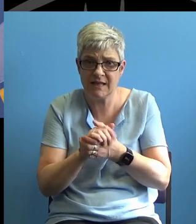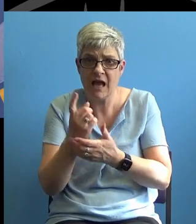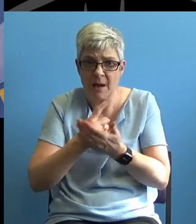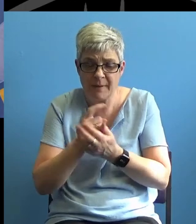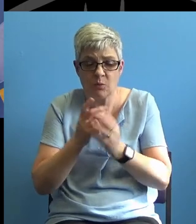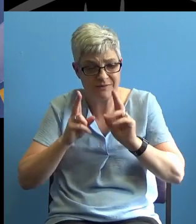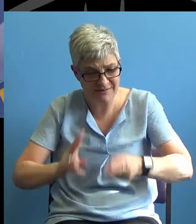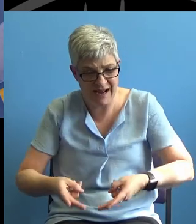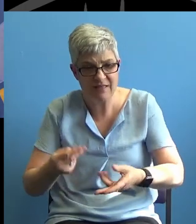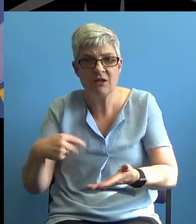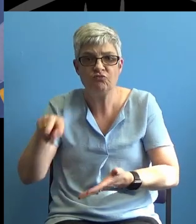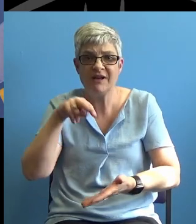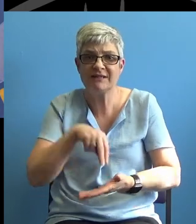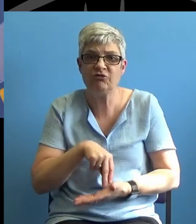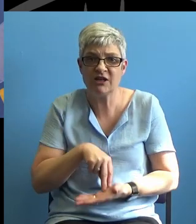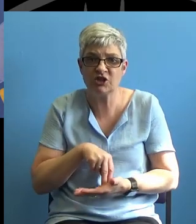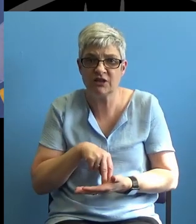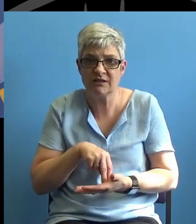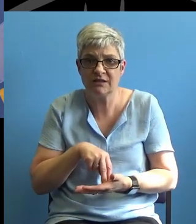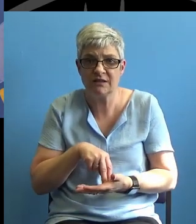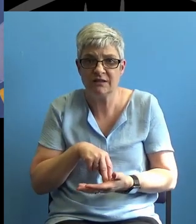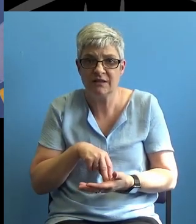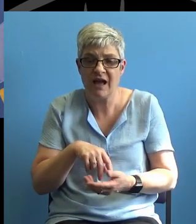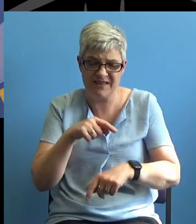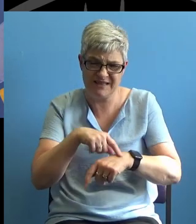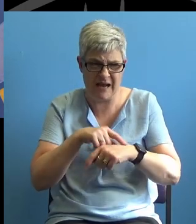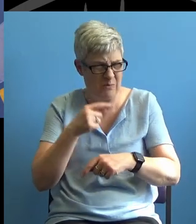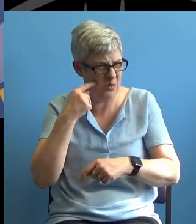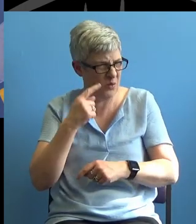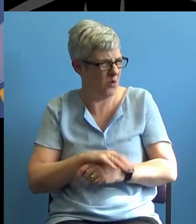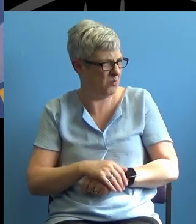resurrection, incredible as they would have seemed at the time.